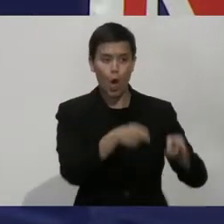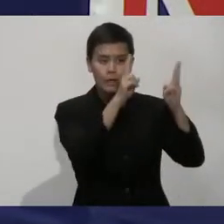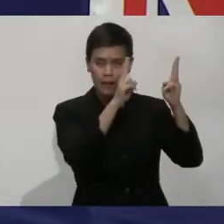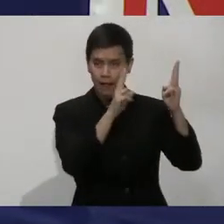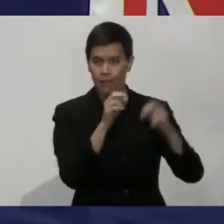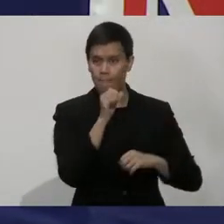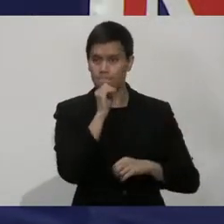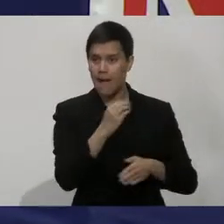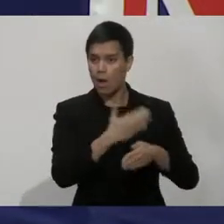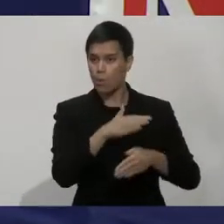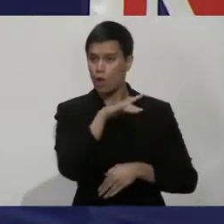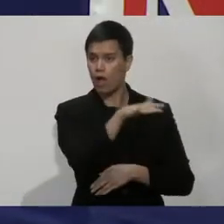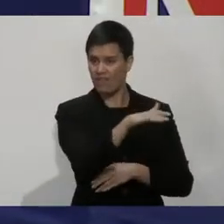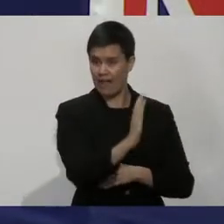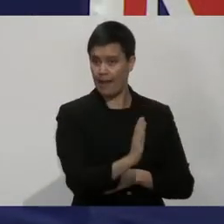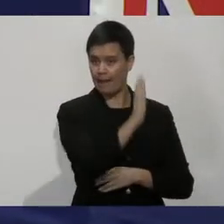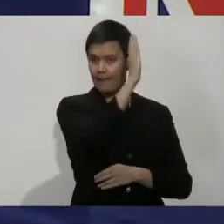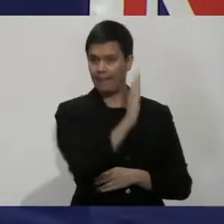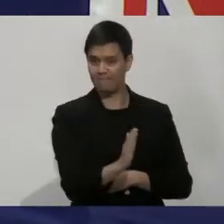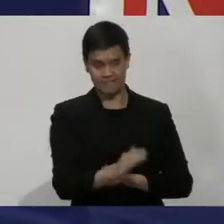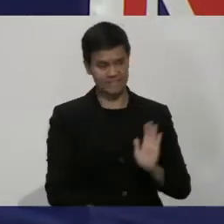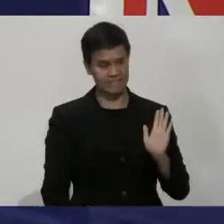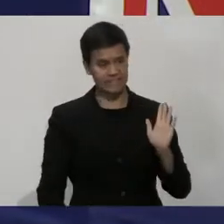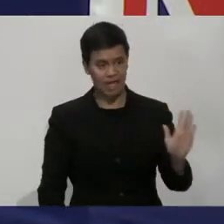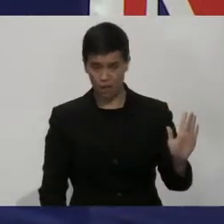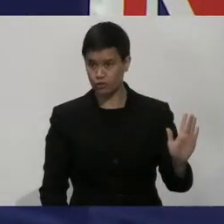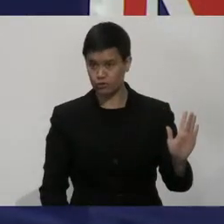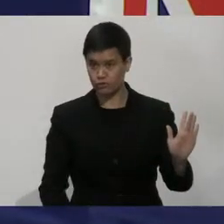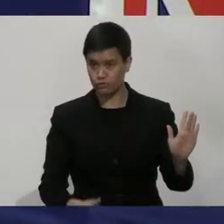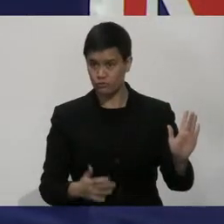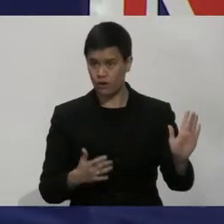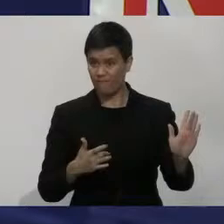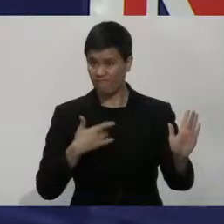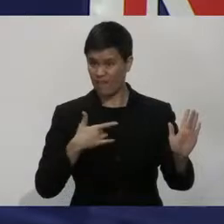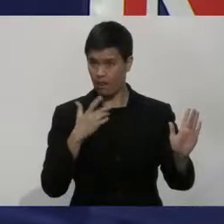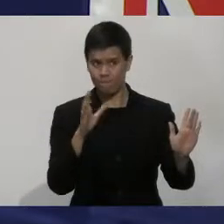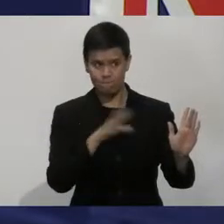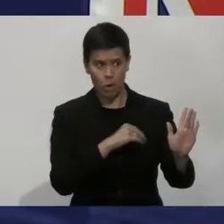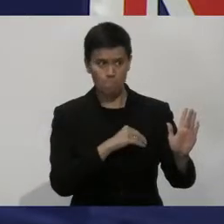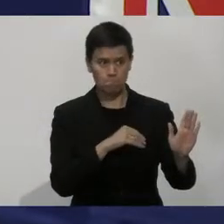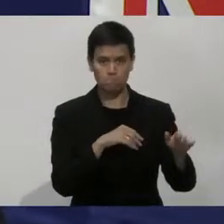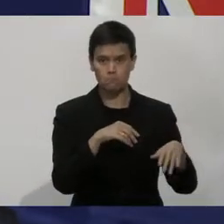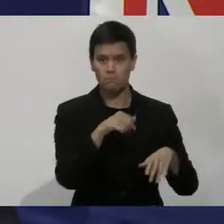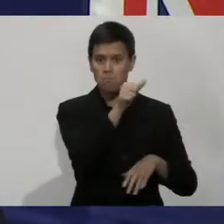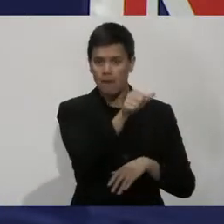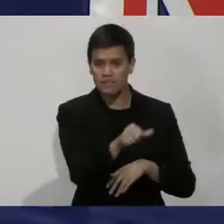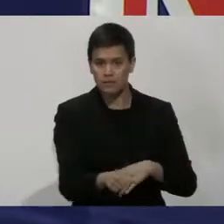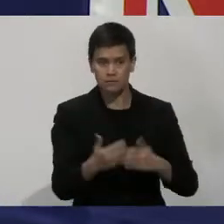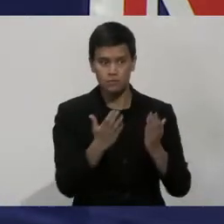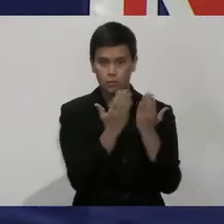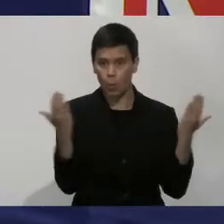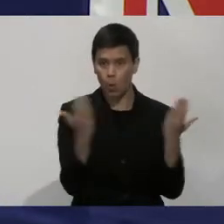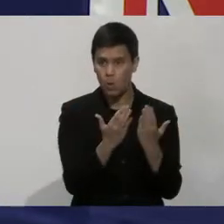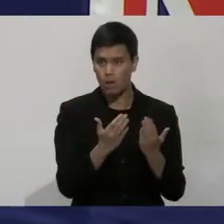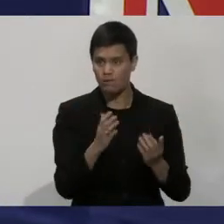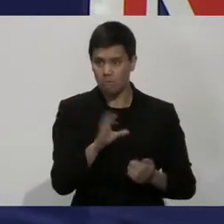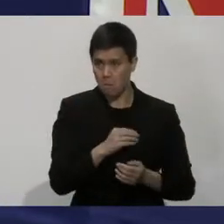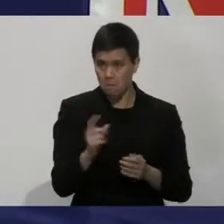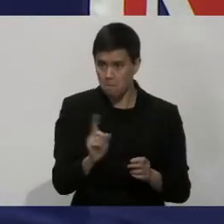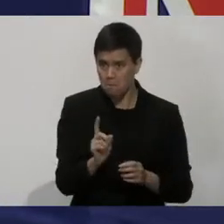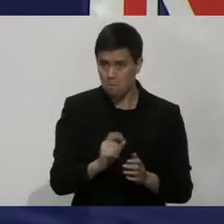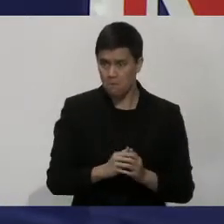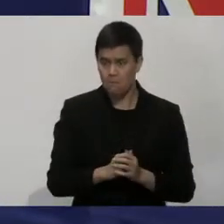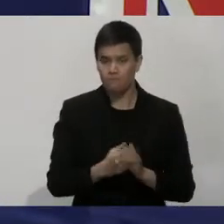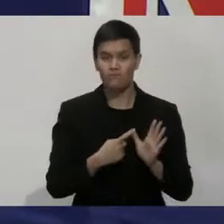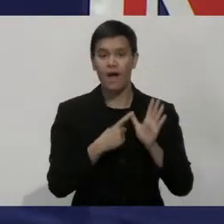more likely to be a contaminated surface. But it's a newly opened sort of line of inquiry. Really helpful